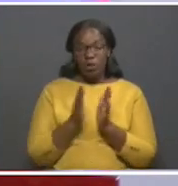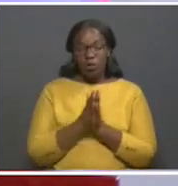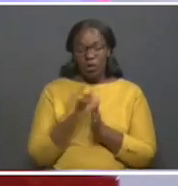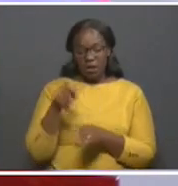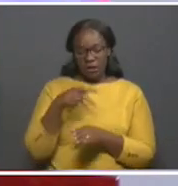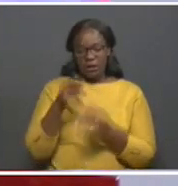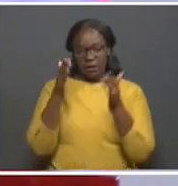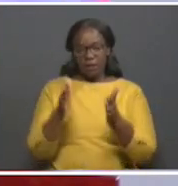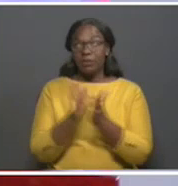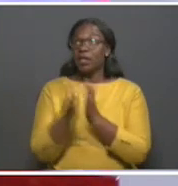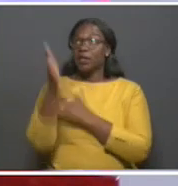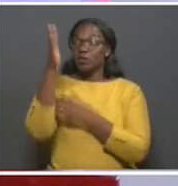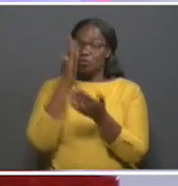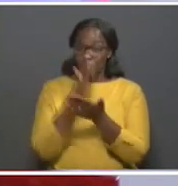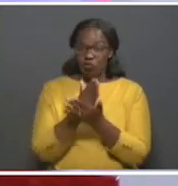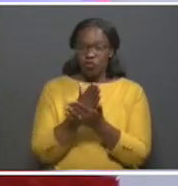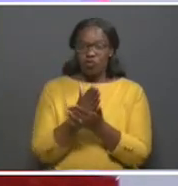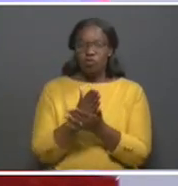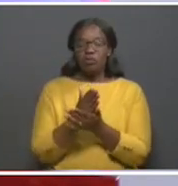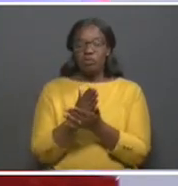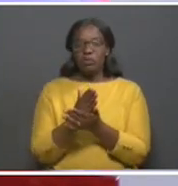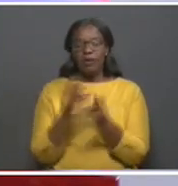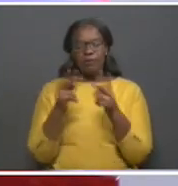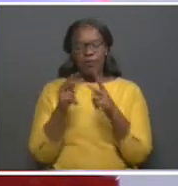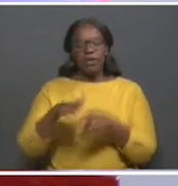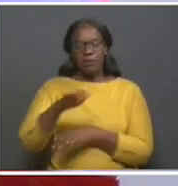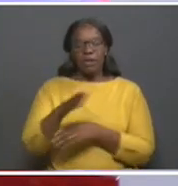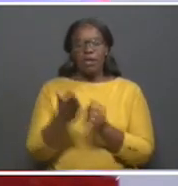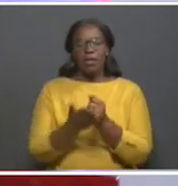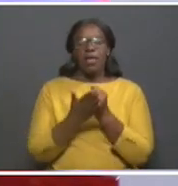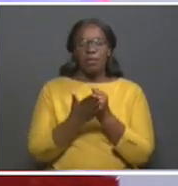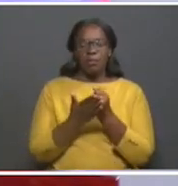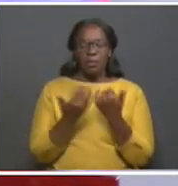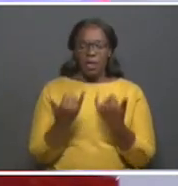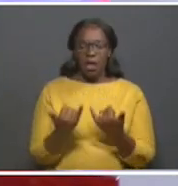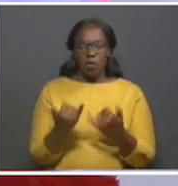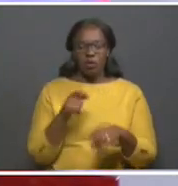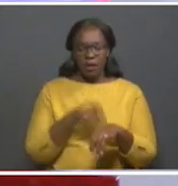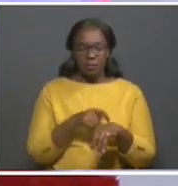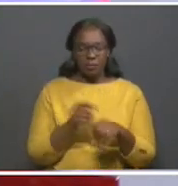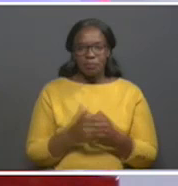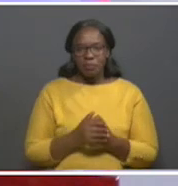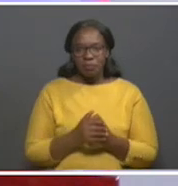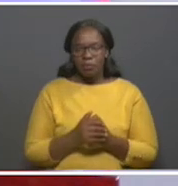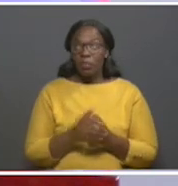psalmist that God indeed remains our very present help in this season. And Lord, we